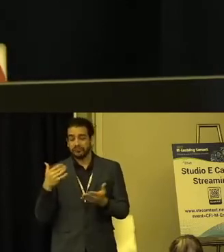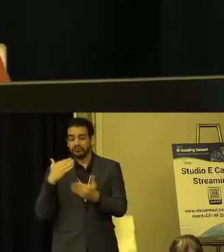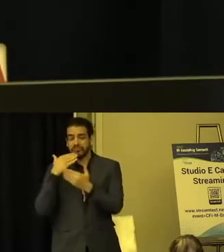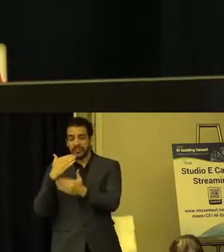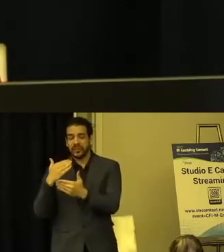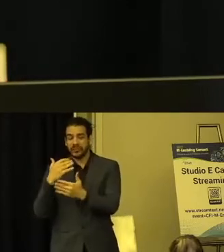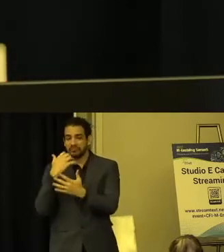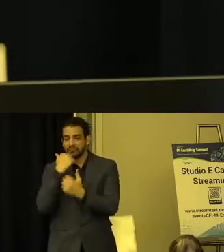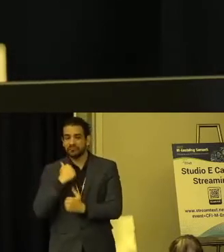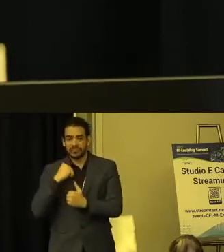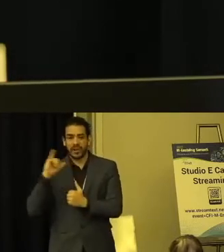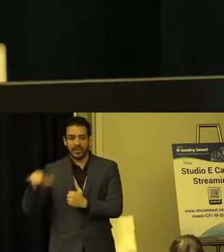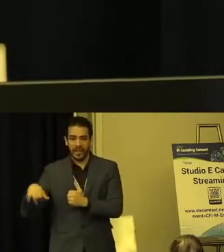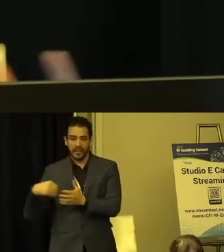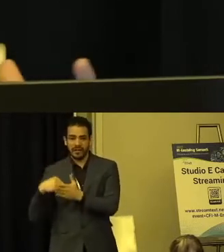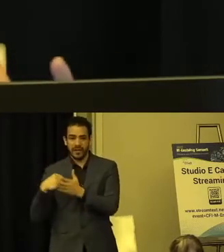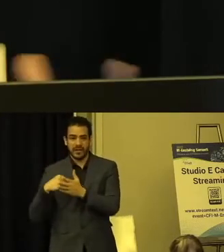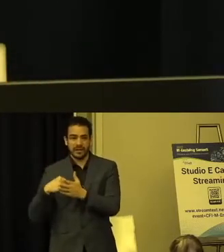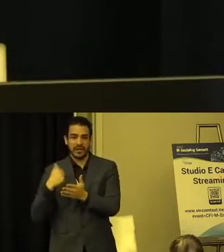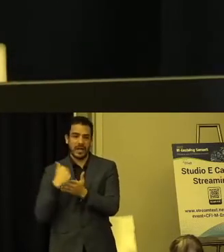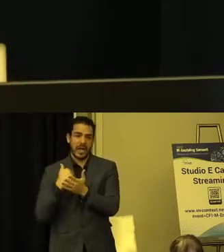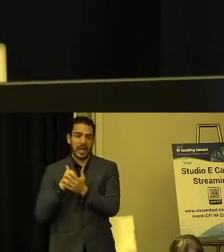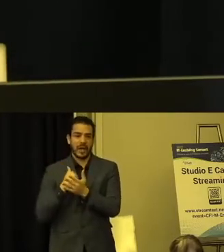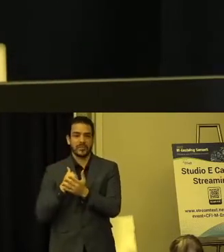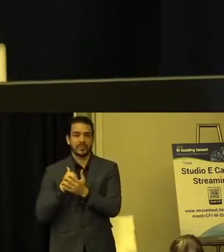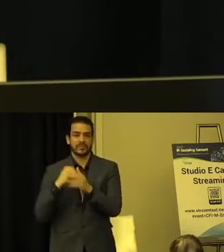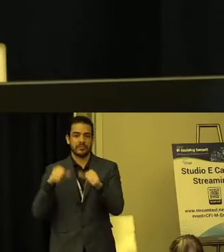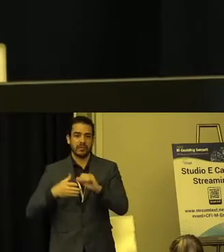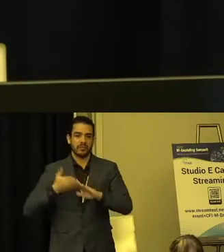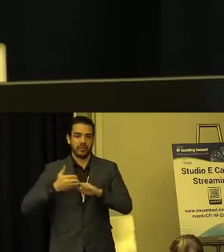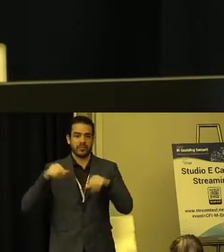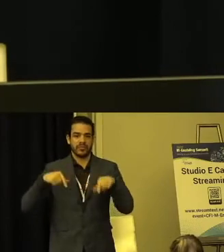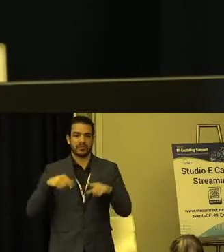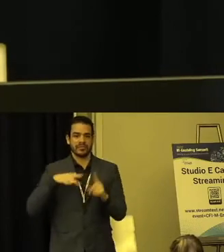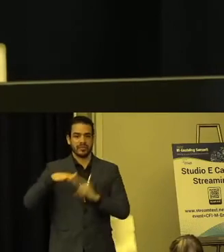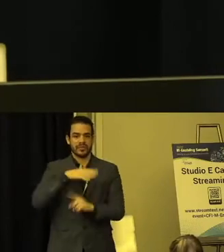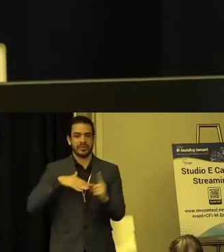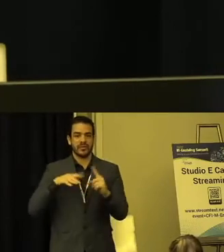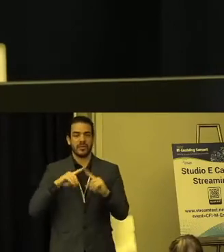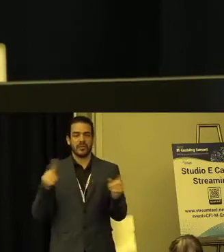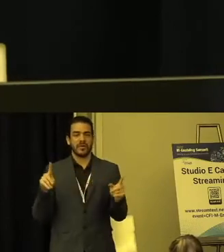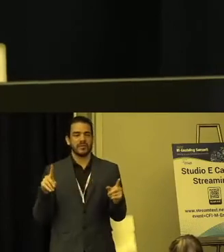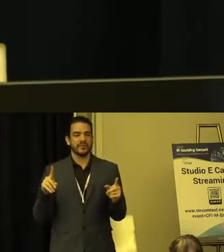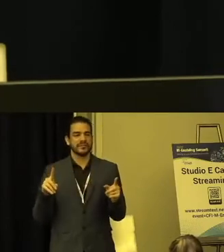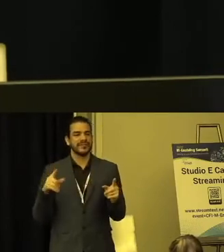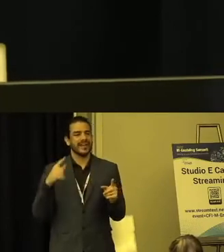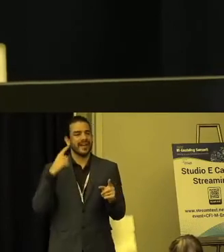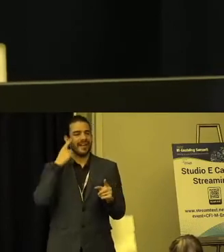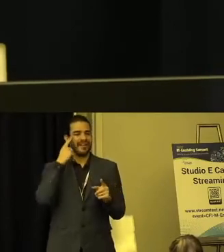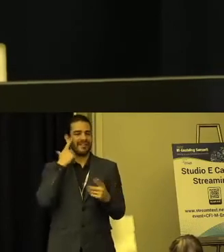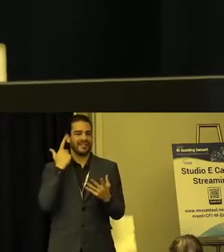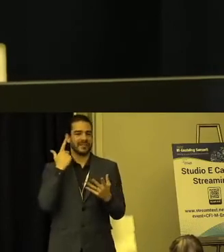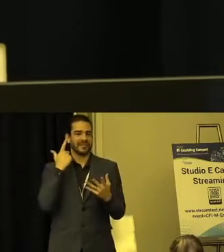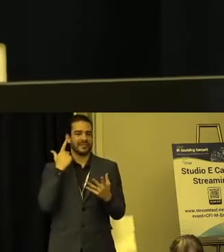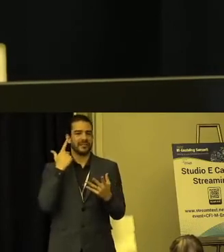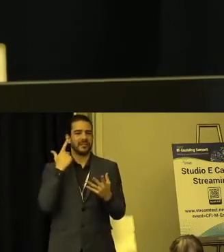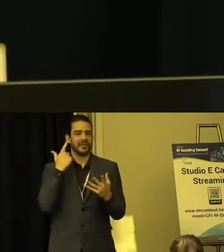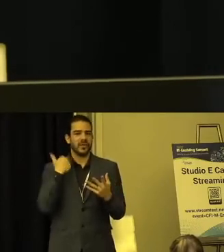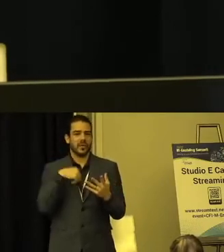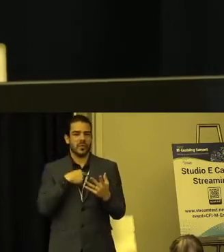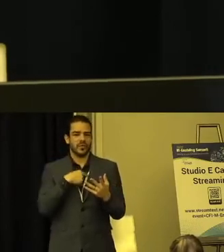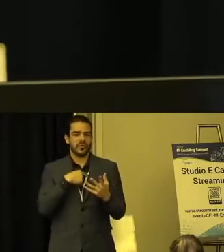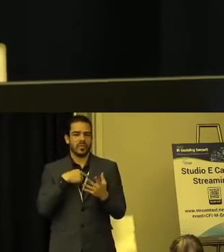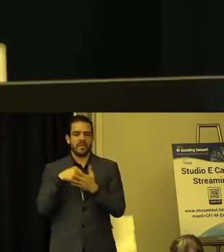it helps us run this more comprehensive ecosystem. But I think we have a good diversified